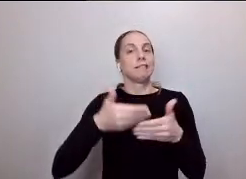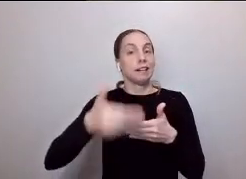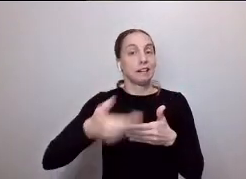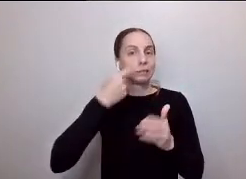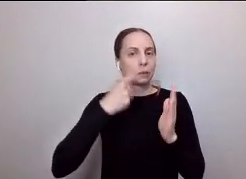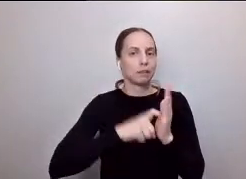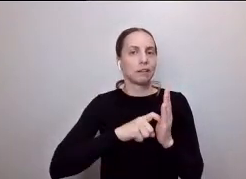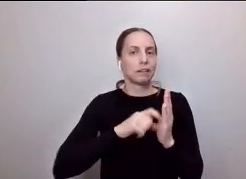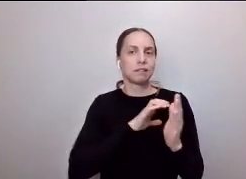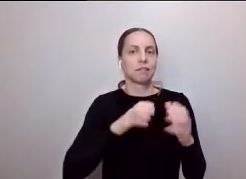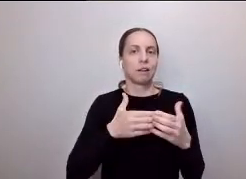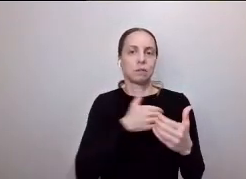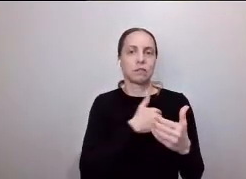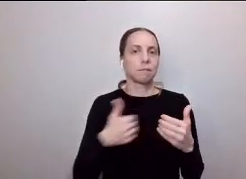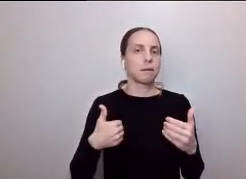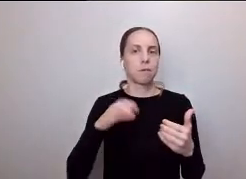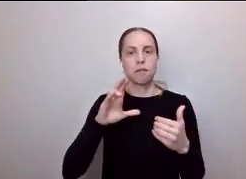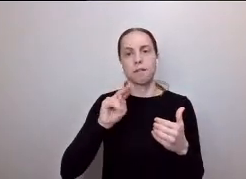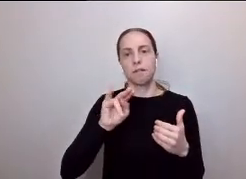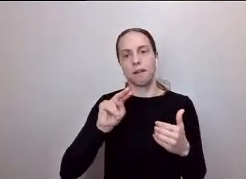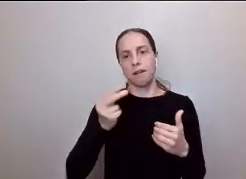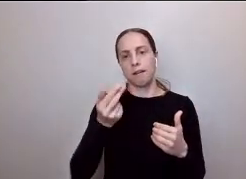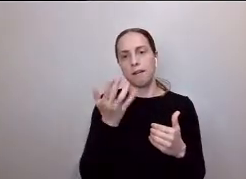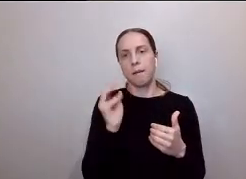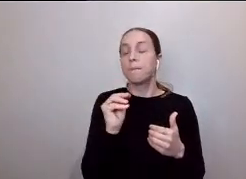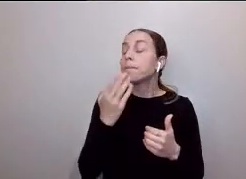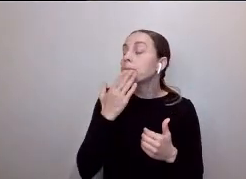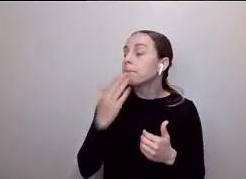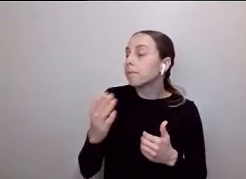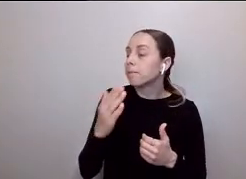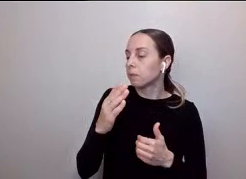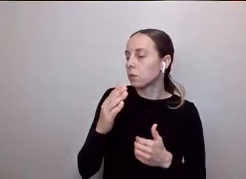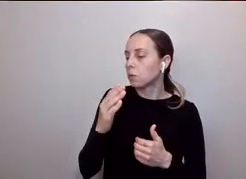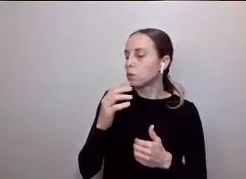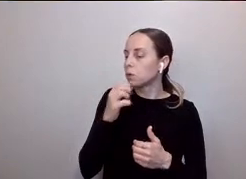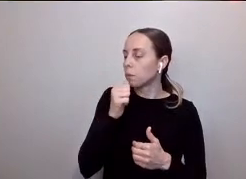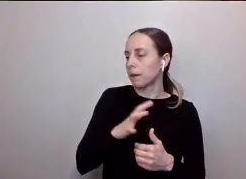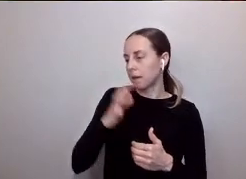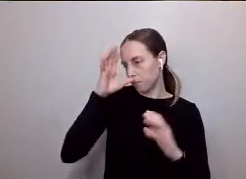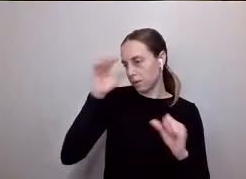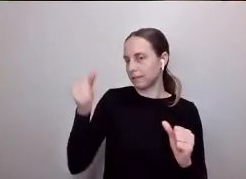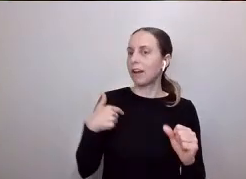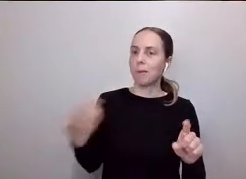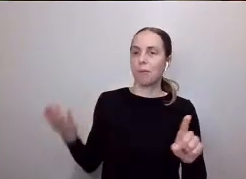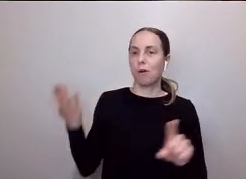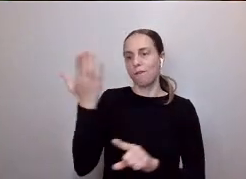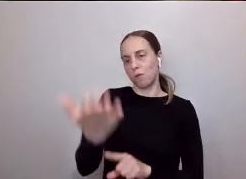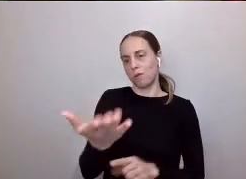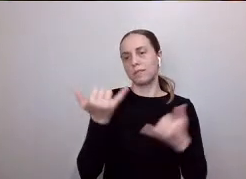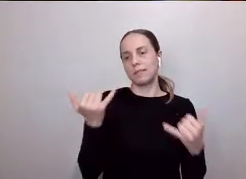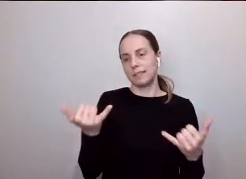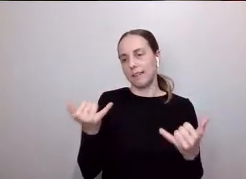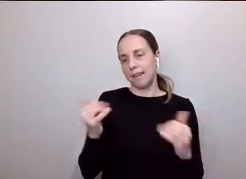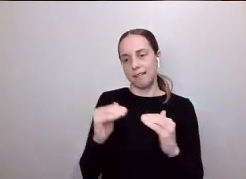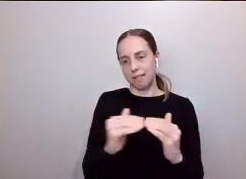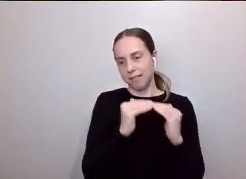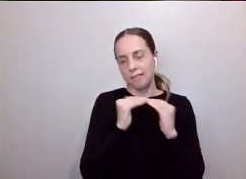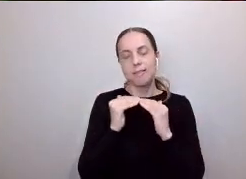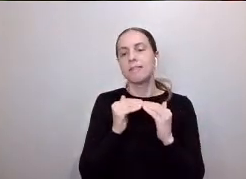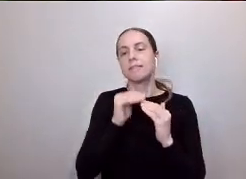Thank you, Madam President. What I have brought forward today, colleagues, is amending the budget